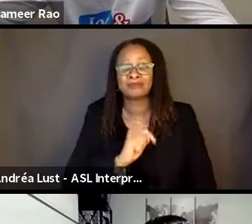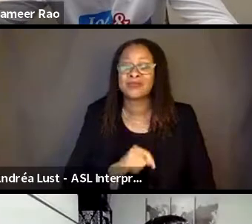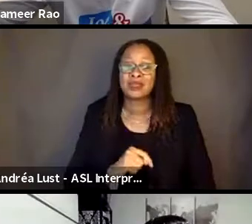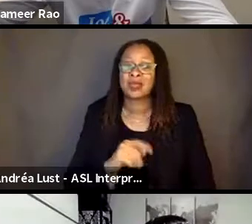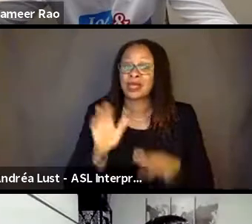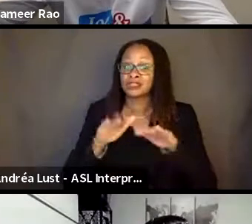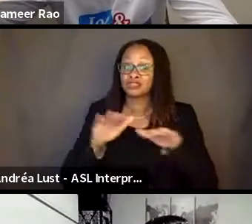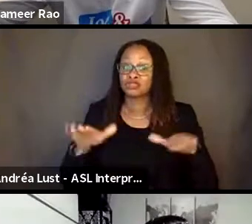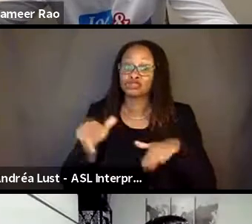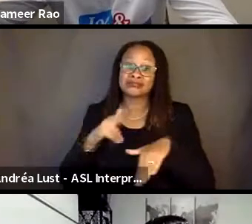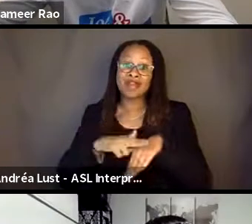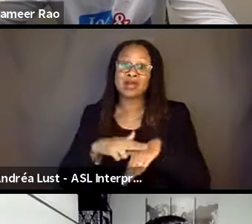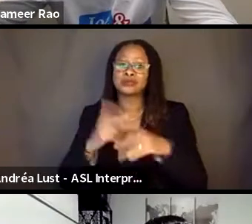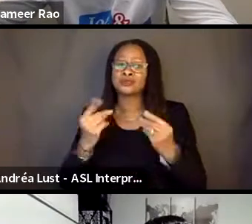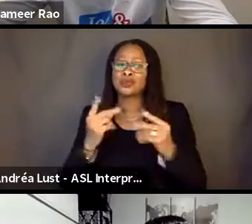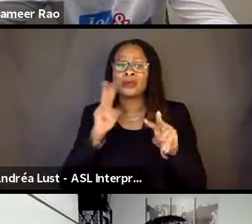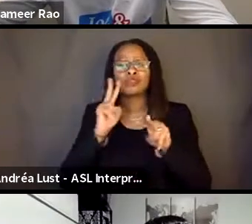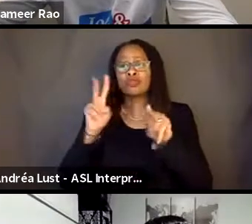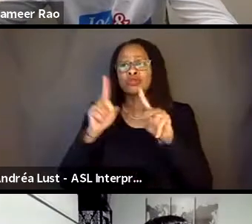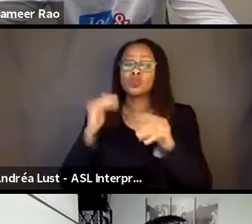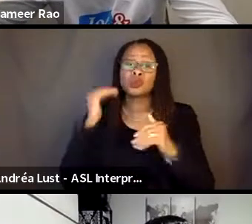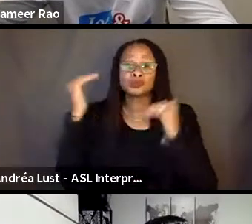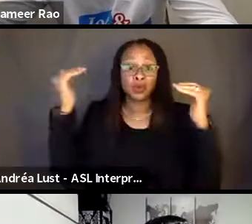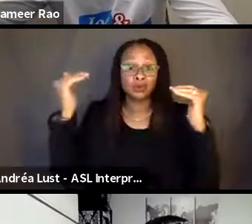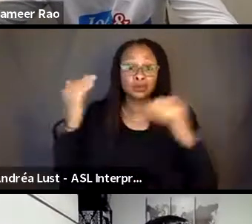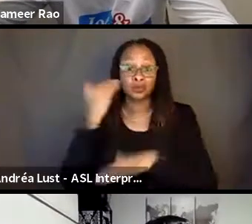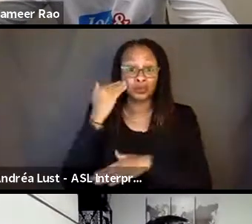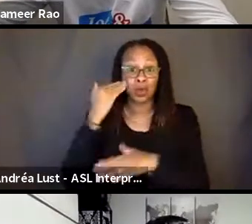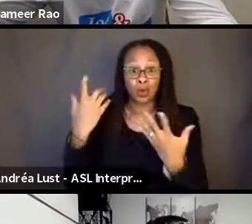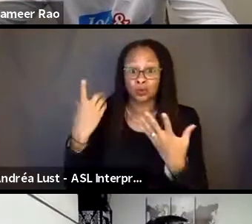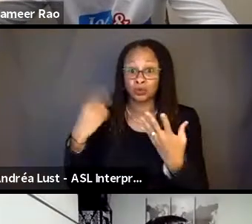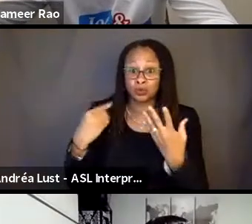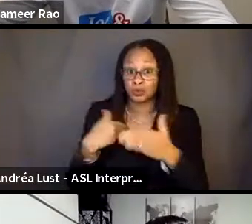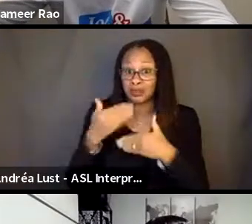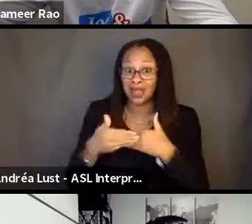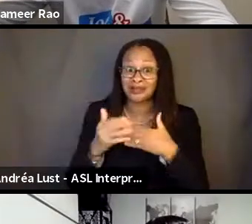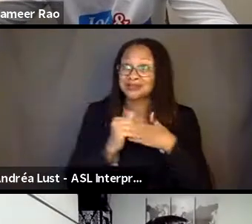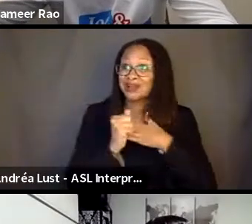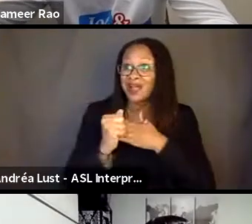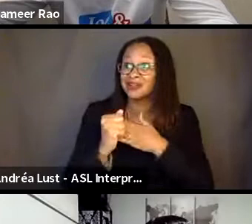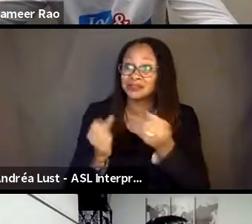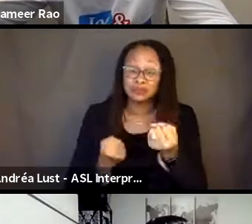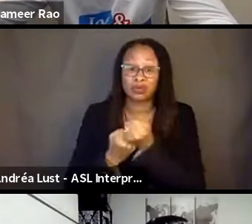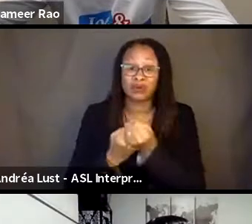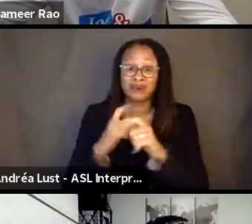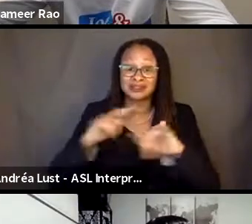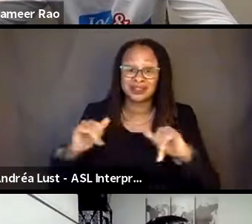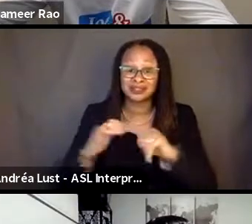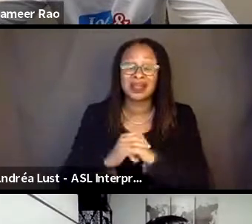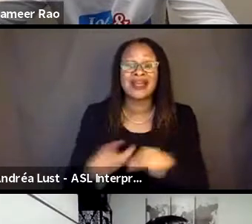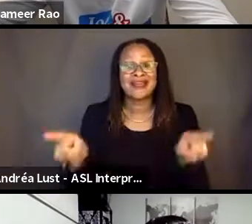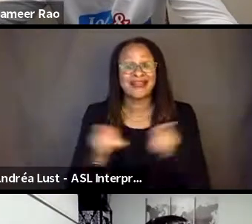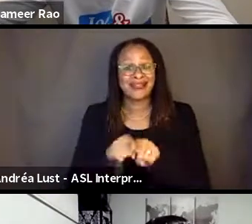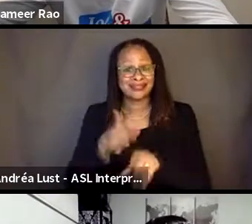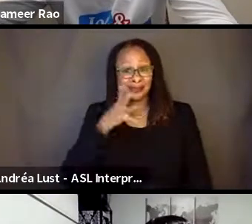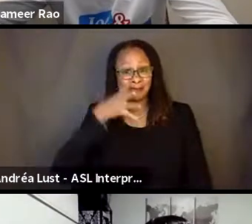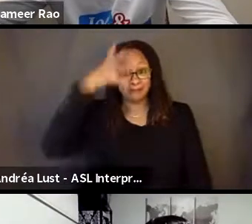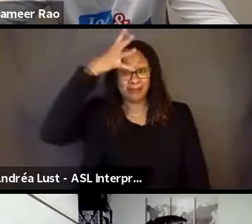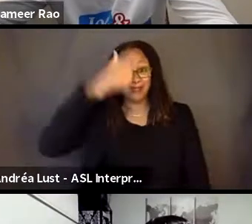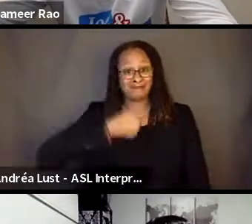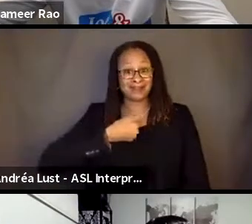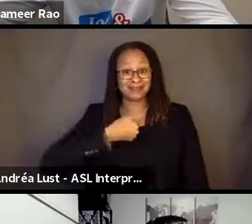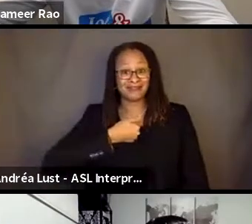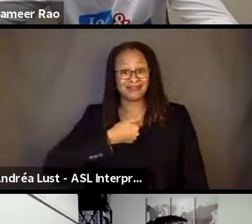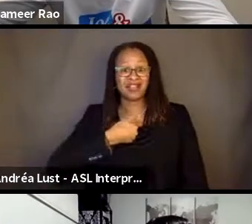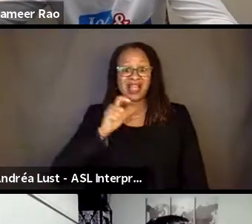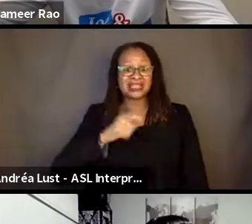children naturally look to adults for guidance and for support. And as a parent, well,